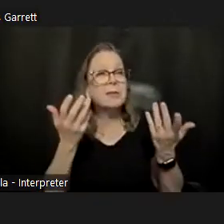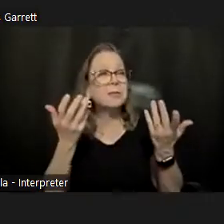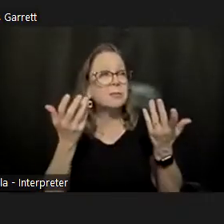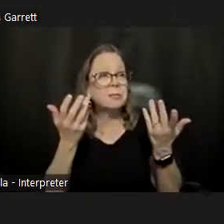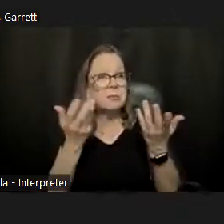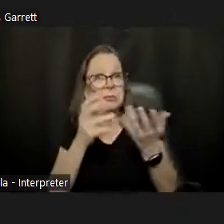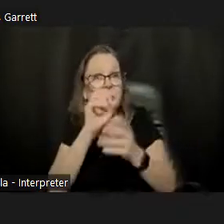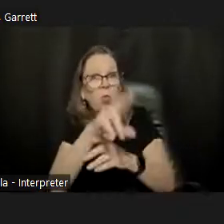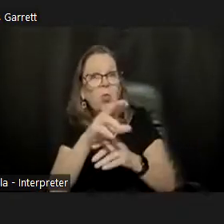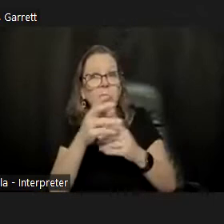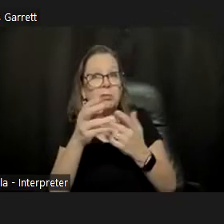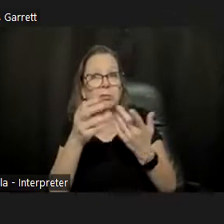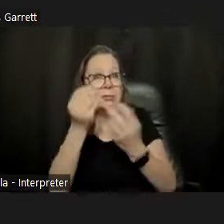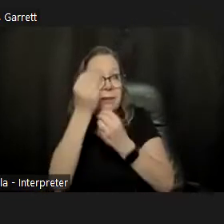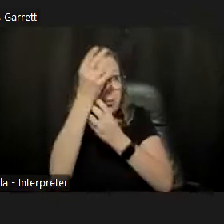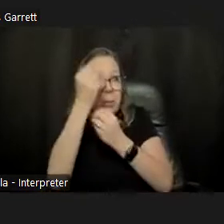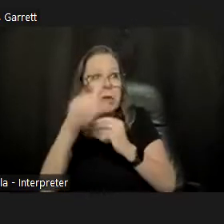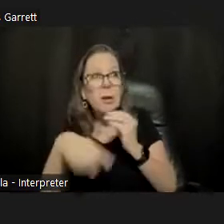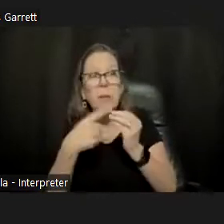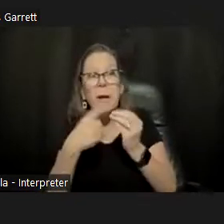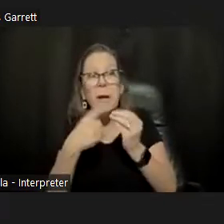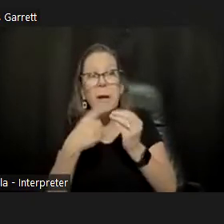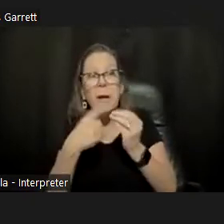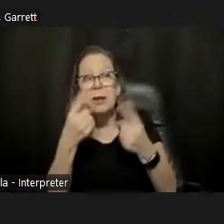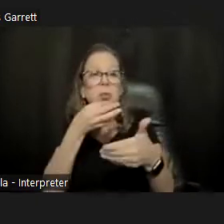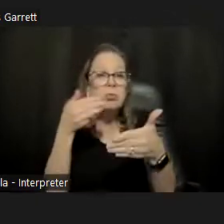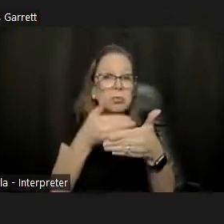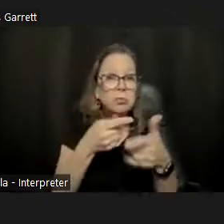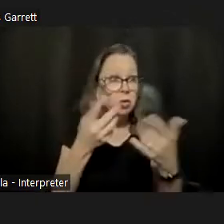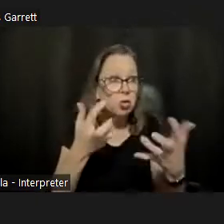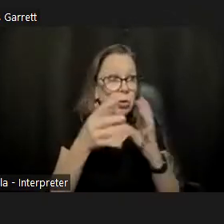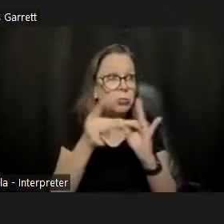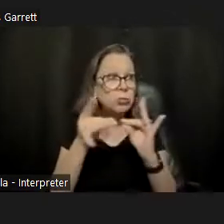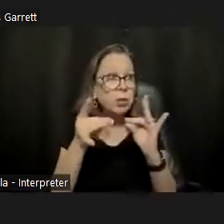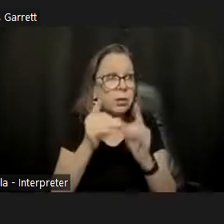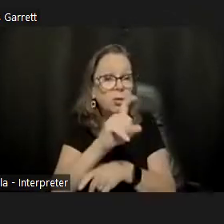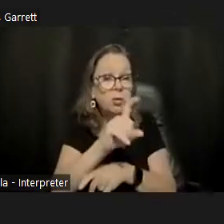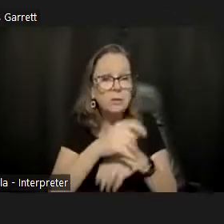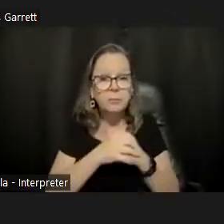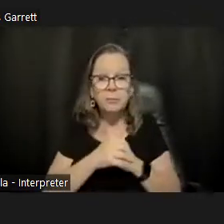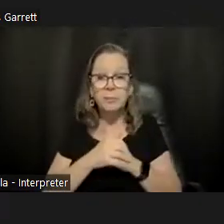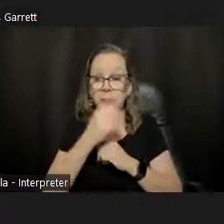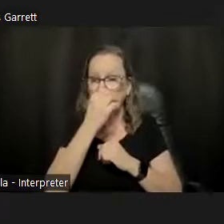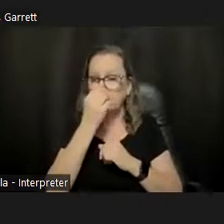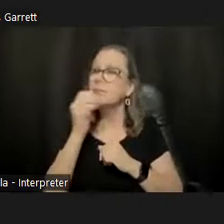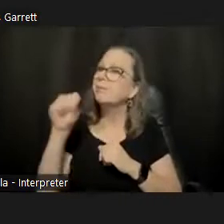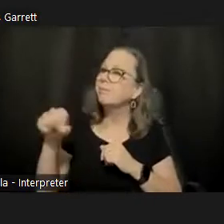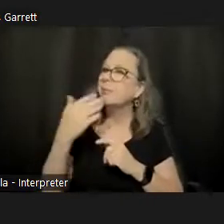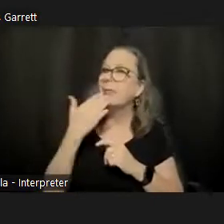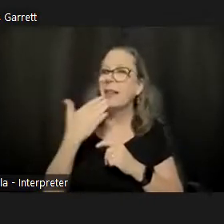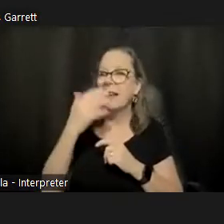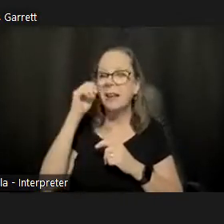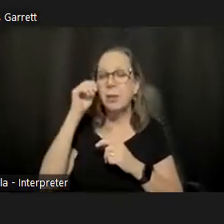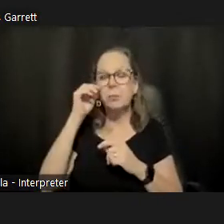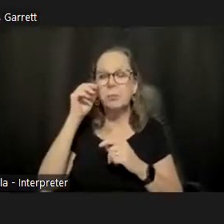just some information about maybe something that's coming up? Would you like to share? Hey, thanks, Sadie and